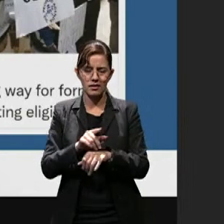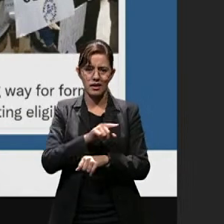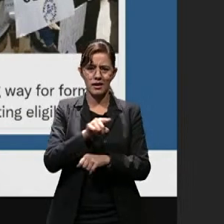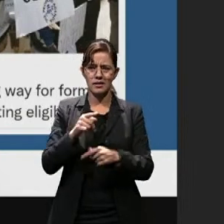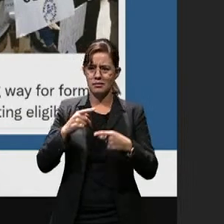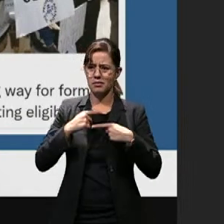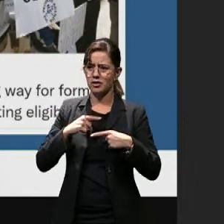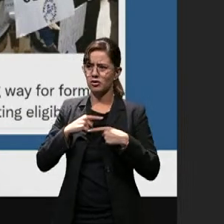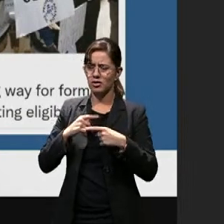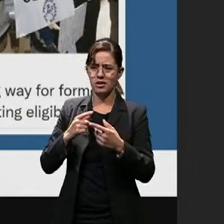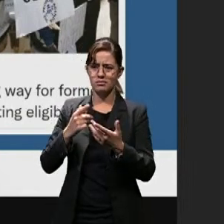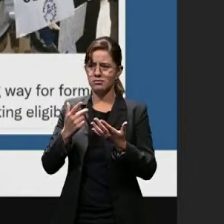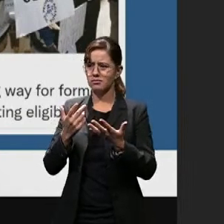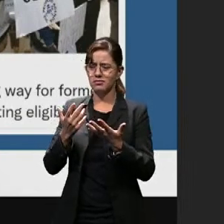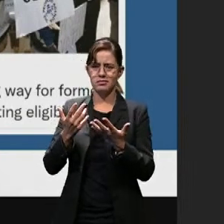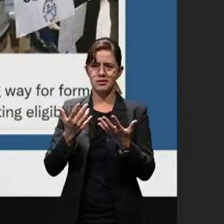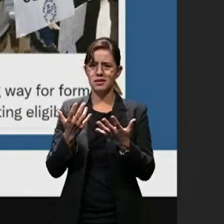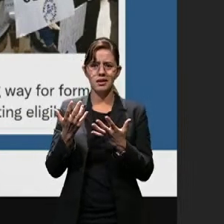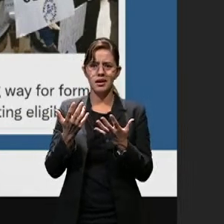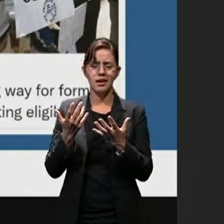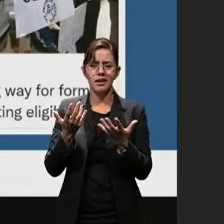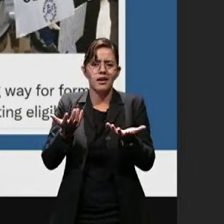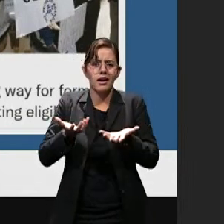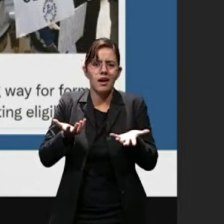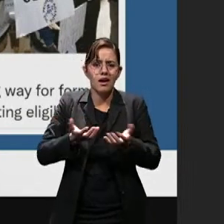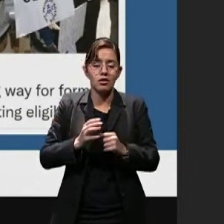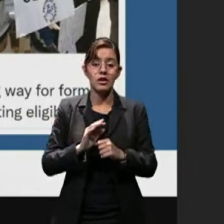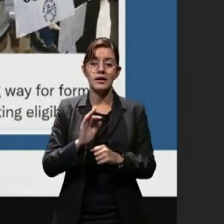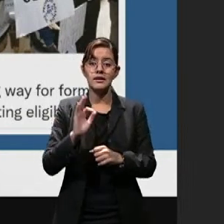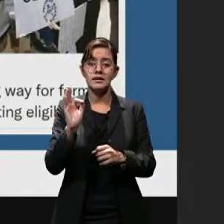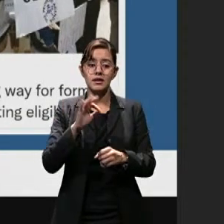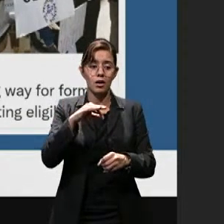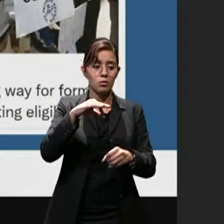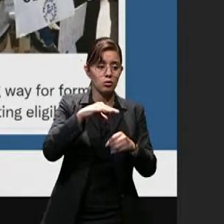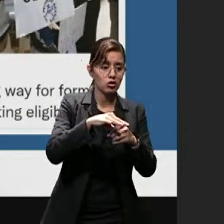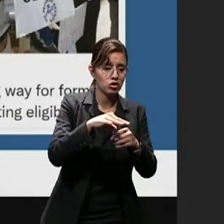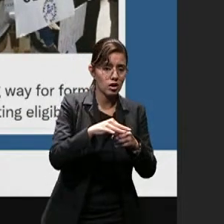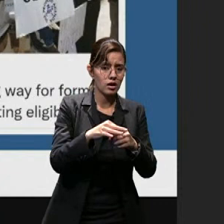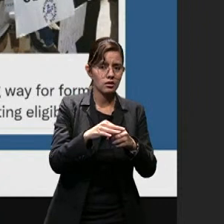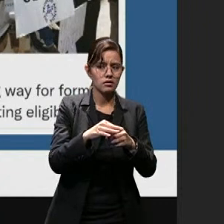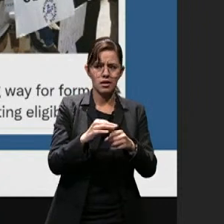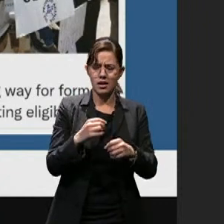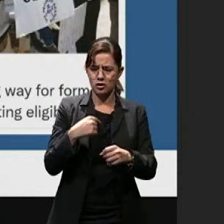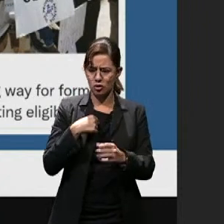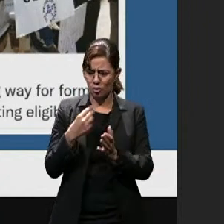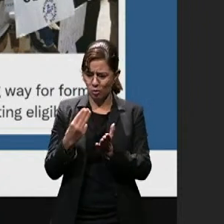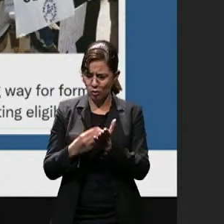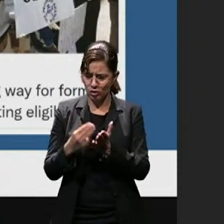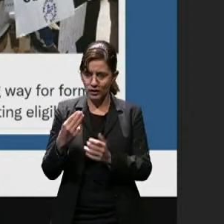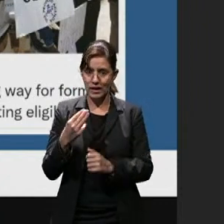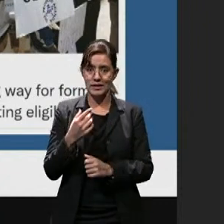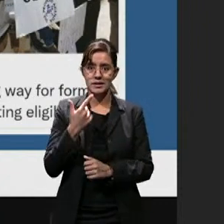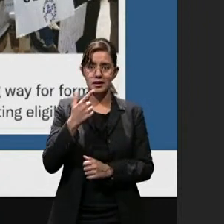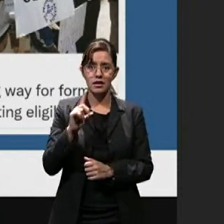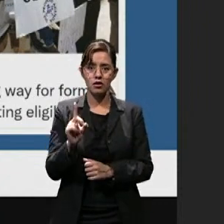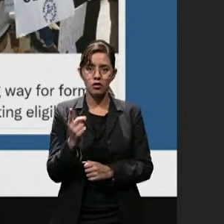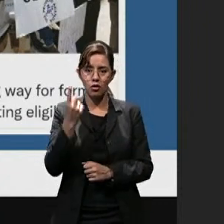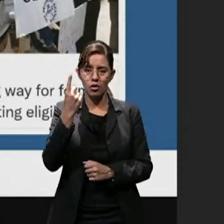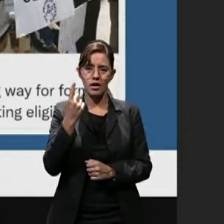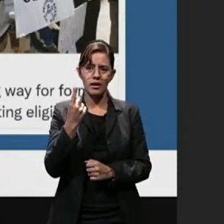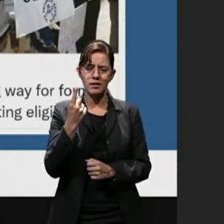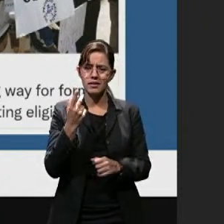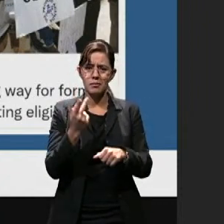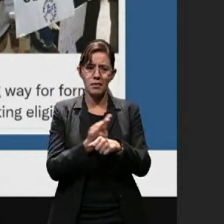had a fine of $7 that they had not paid, are being jailed for a year. And they are, of